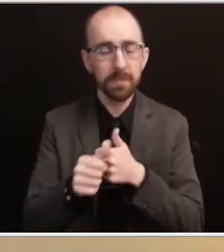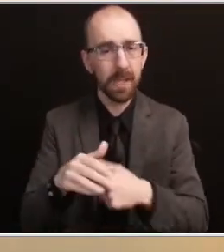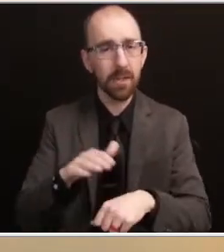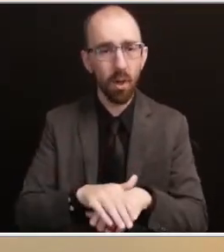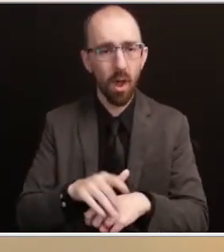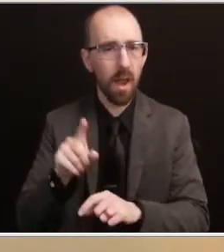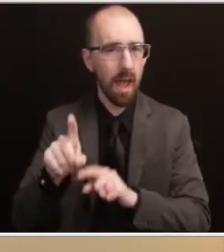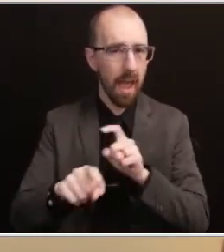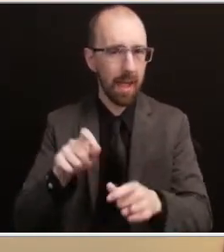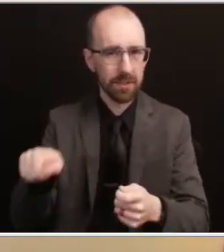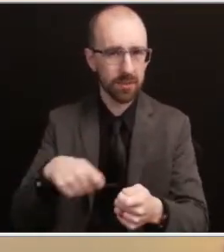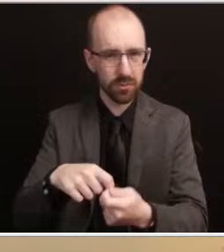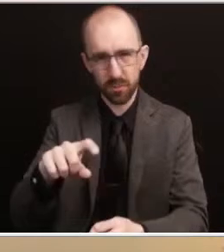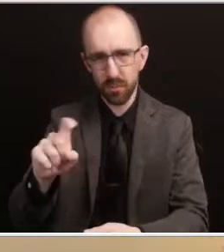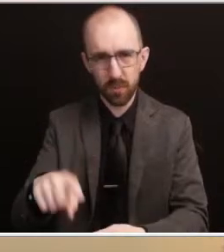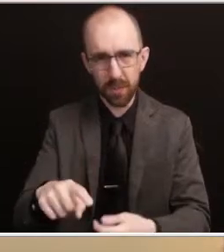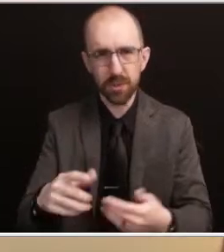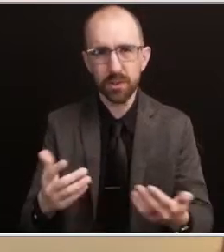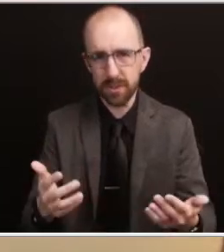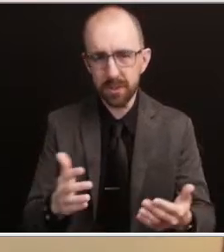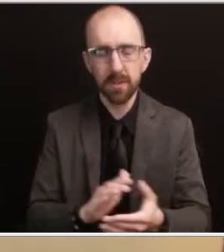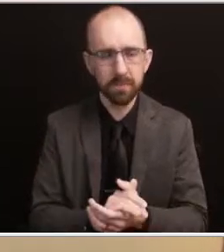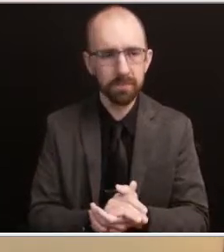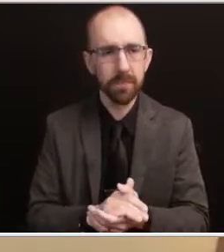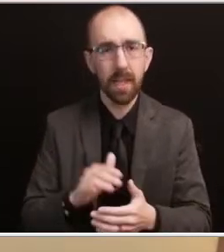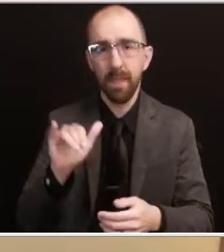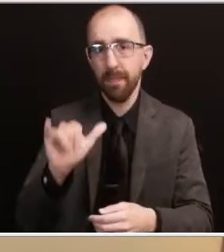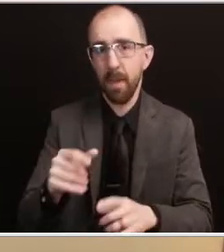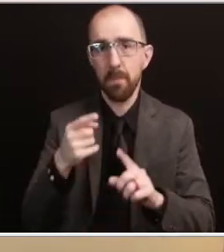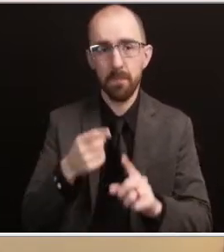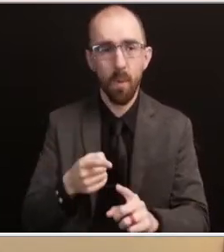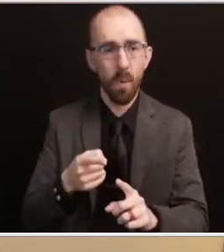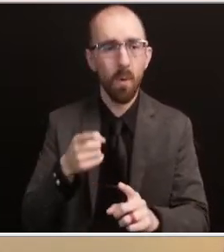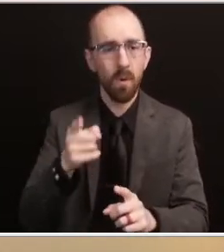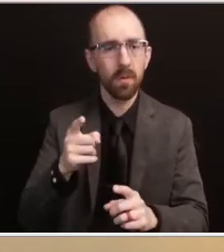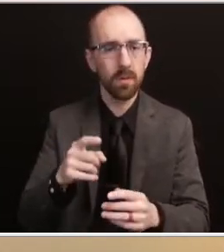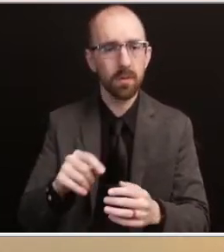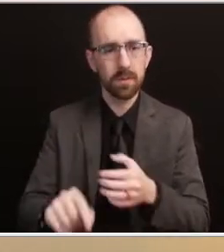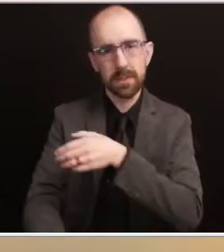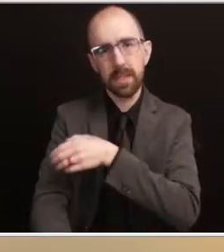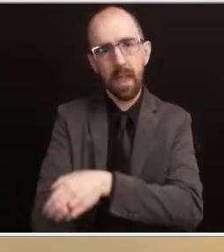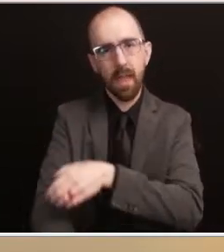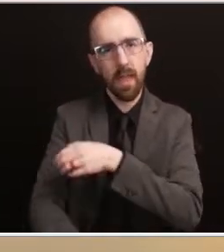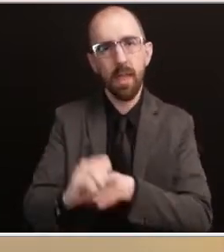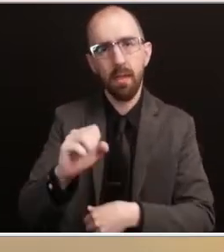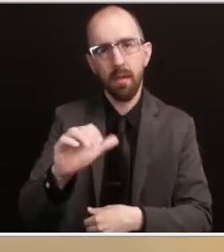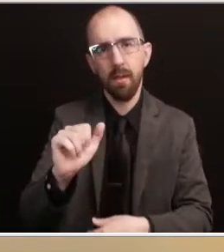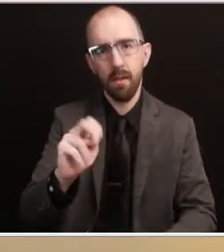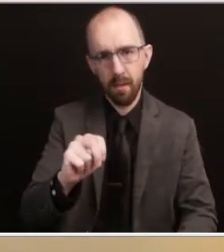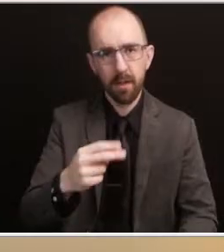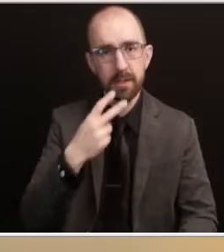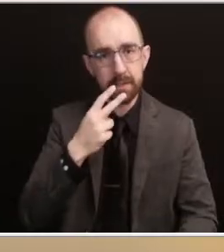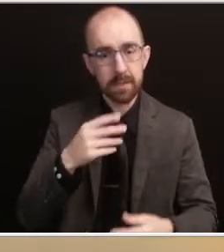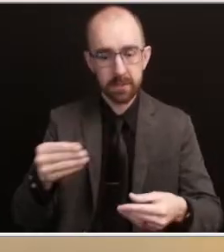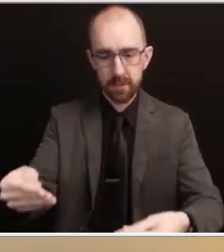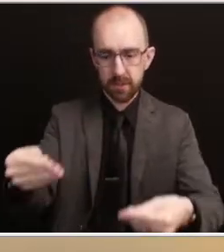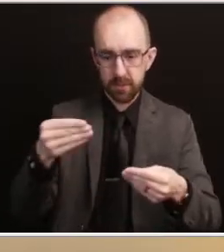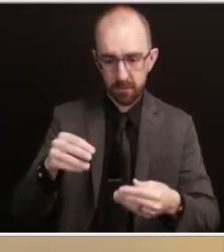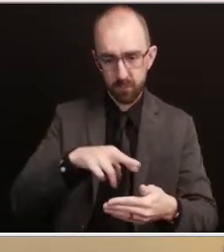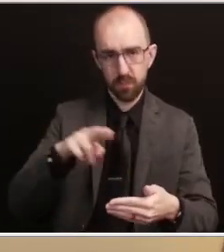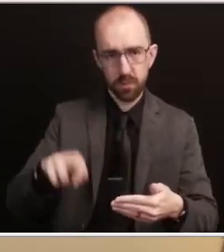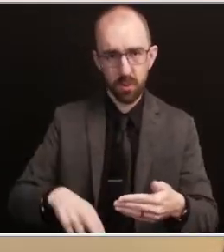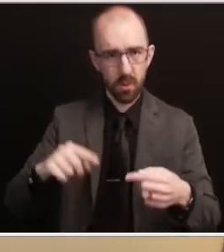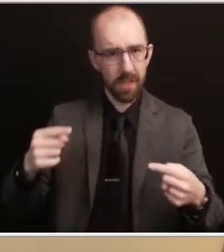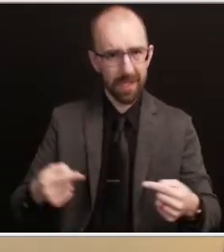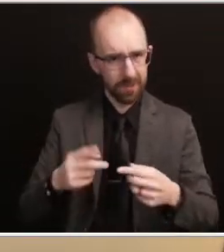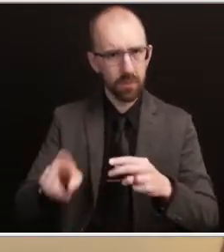asking certain questions. And then at that point, you get to scan. You see the scan, what type of injury is